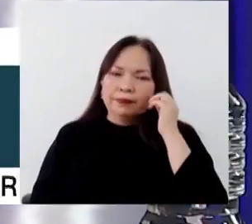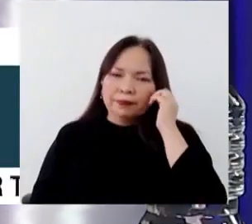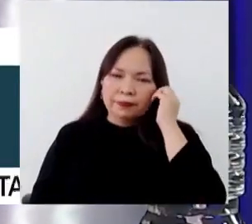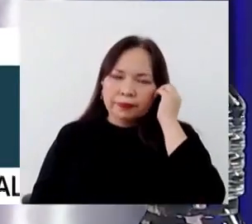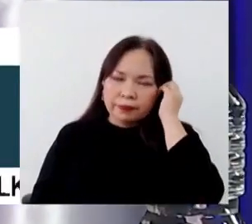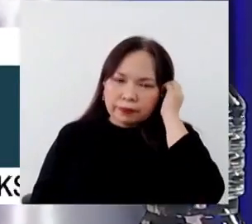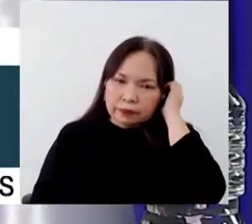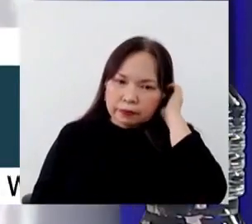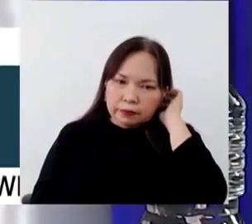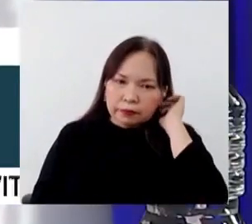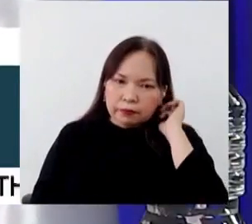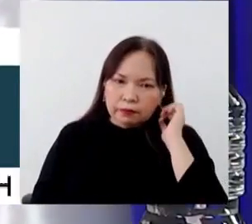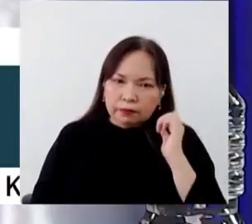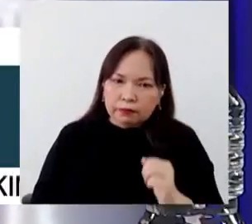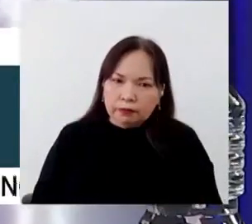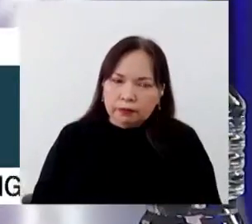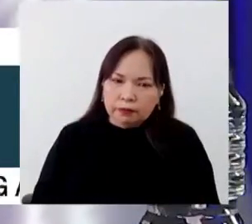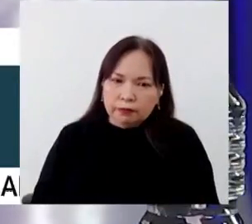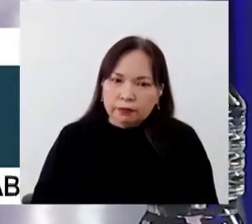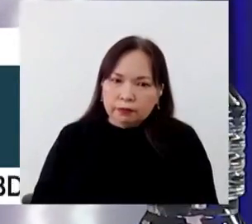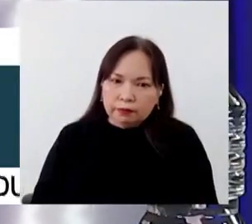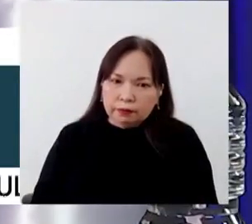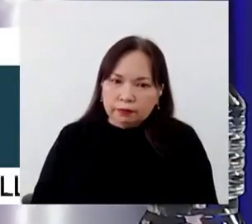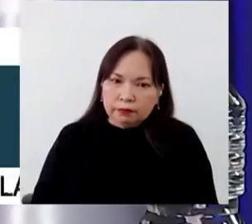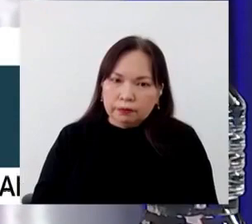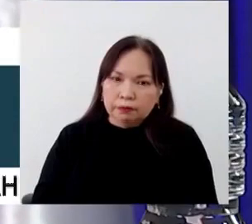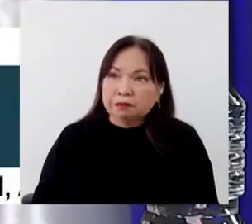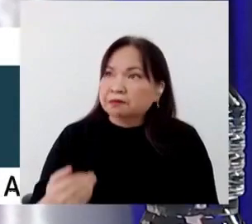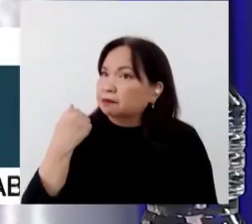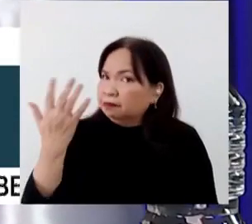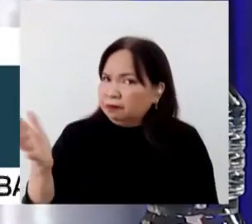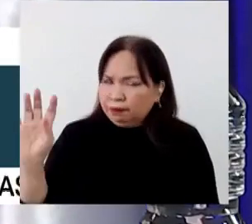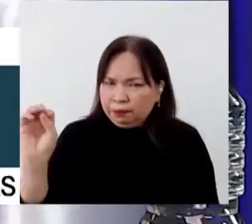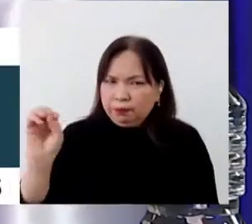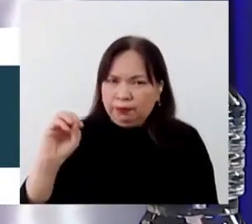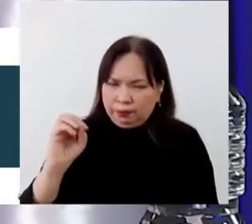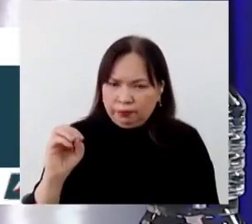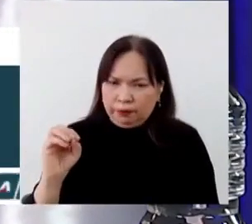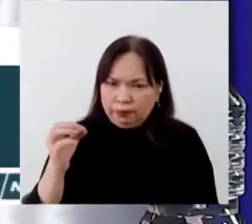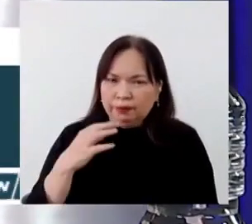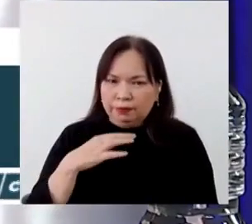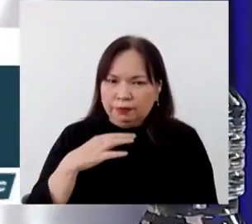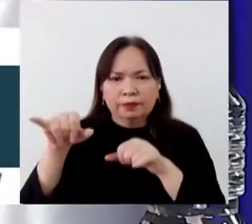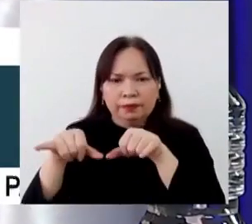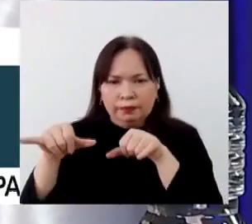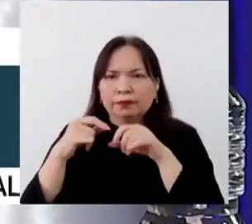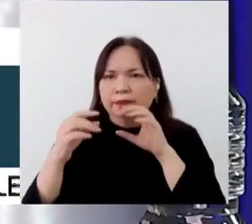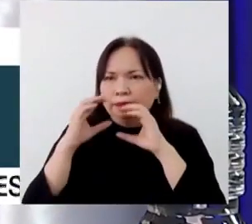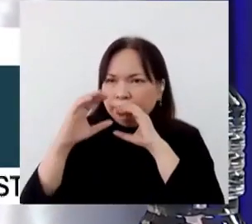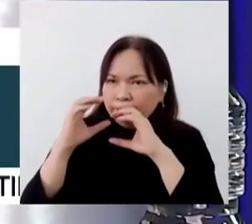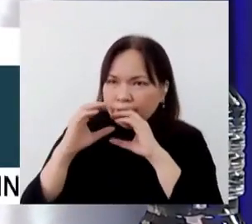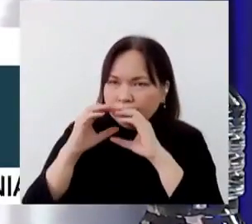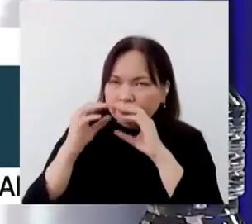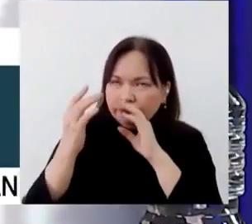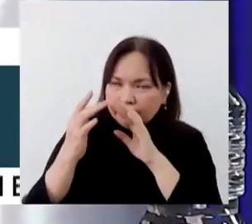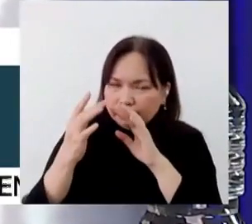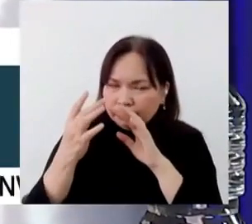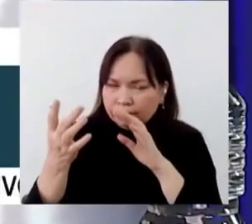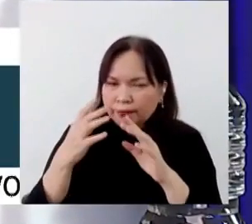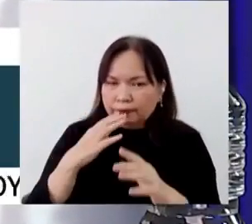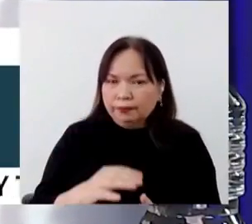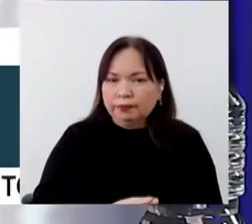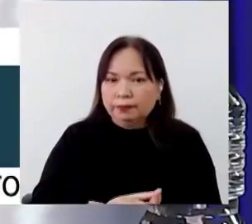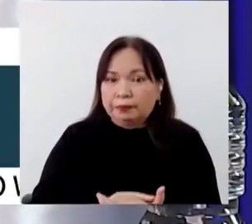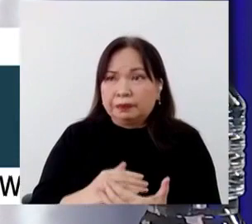They are not yet, they're not casualties, of course. So they're in touch. So, ang susunod, of course, is